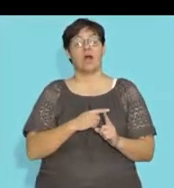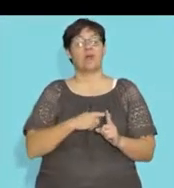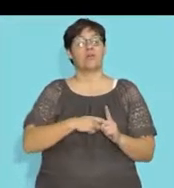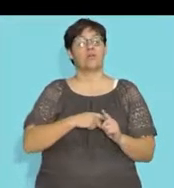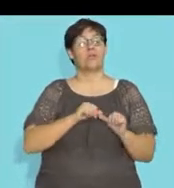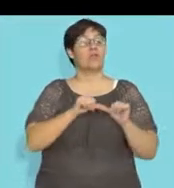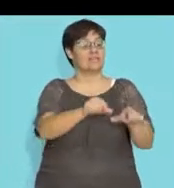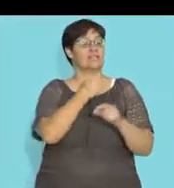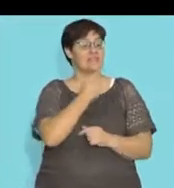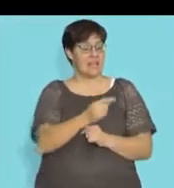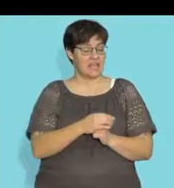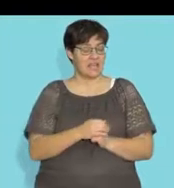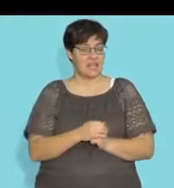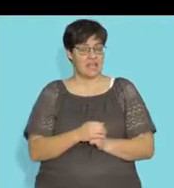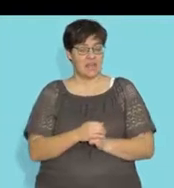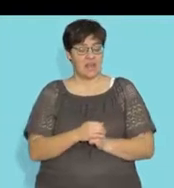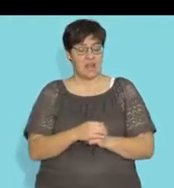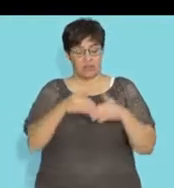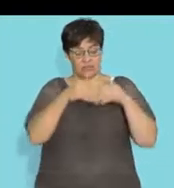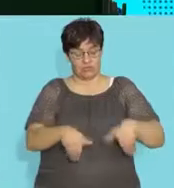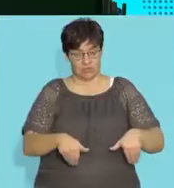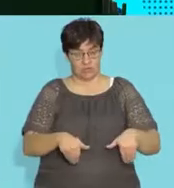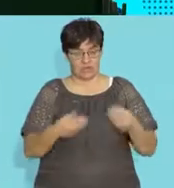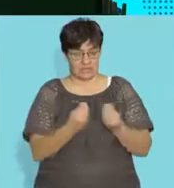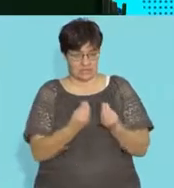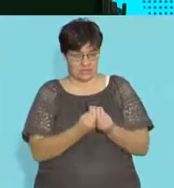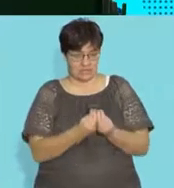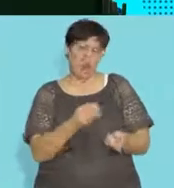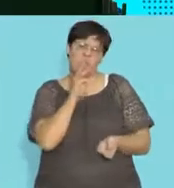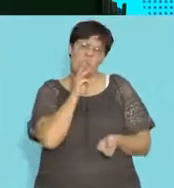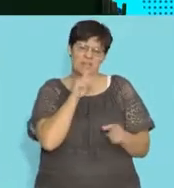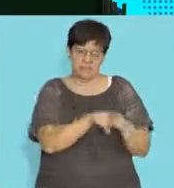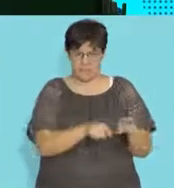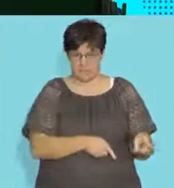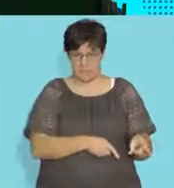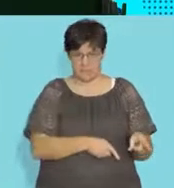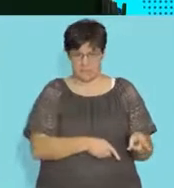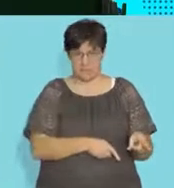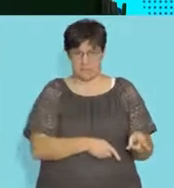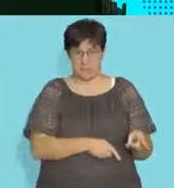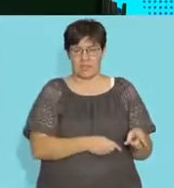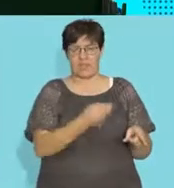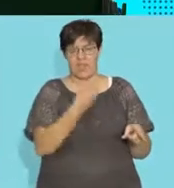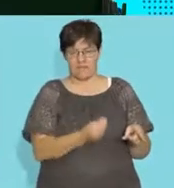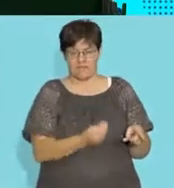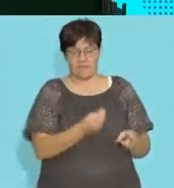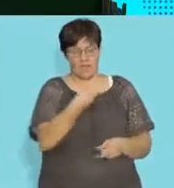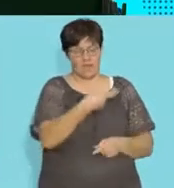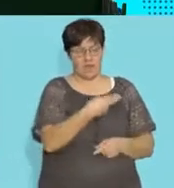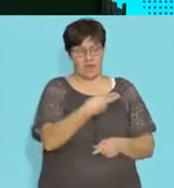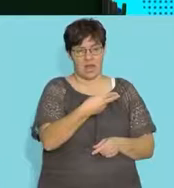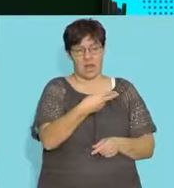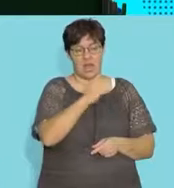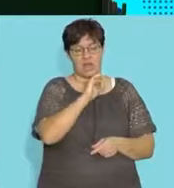constant actually says that for a neutral substance like water, we will have the